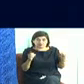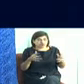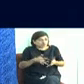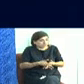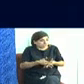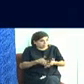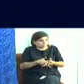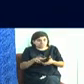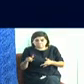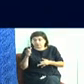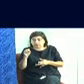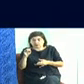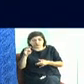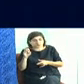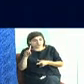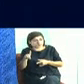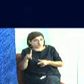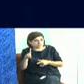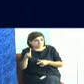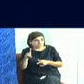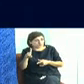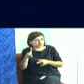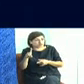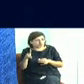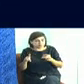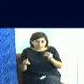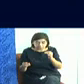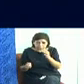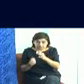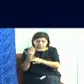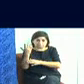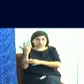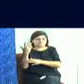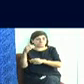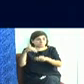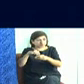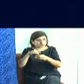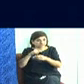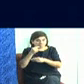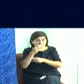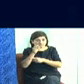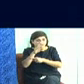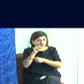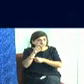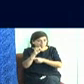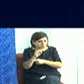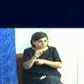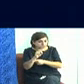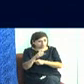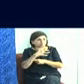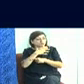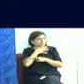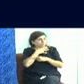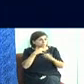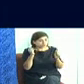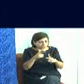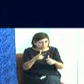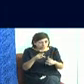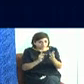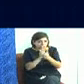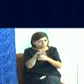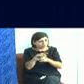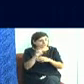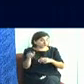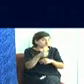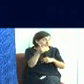among thorns, which grew up and choked all the plants. Still other seed fell on good soil, where it